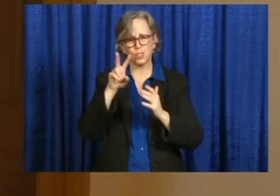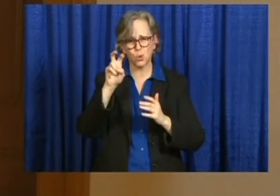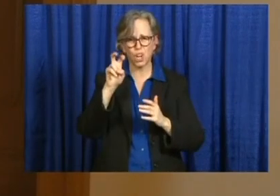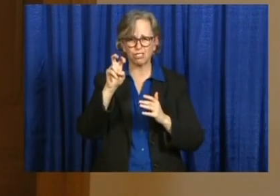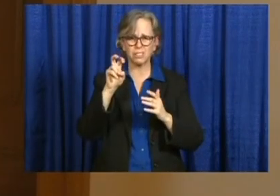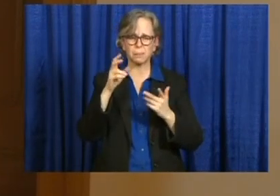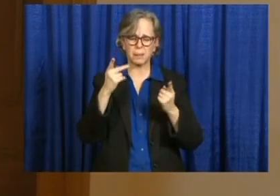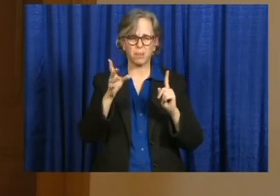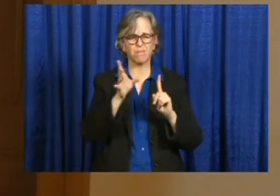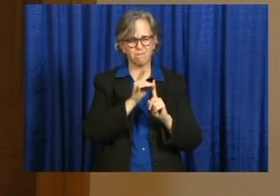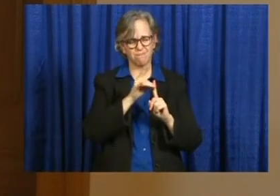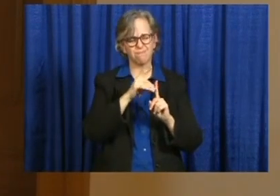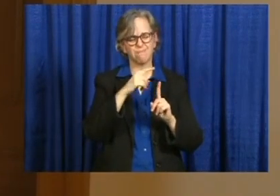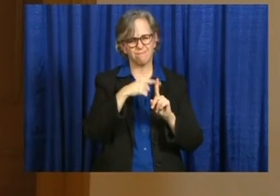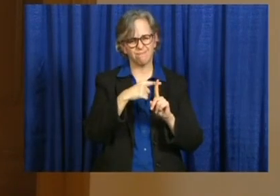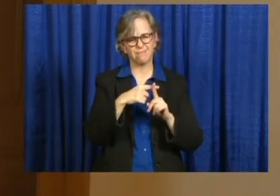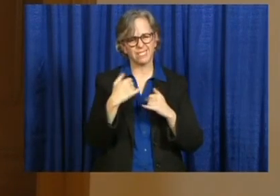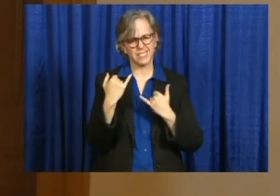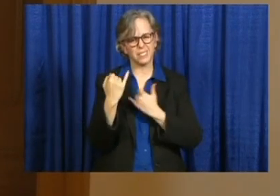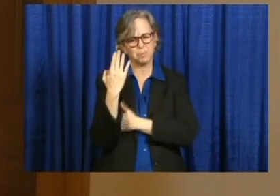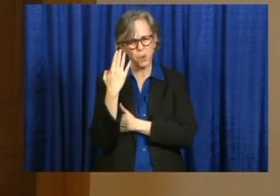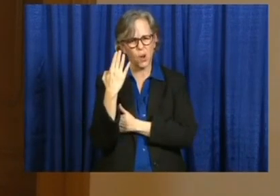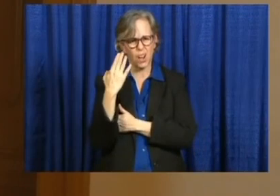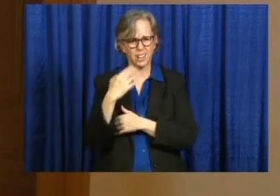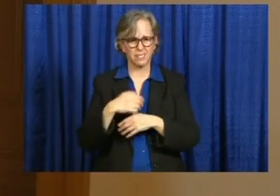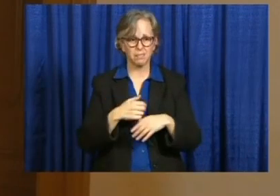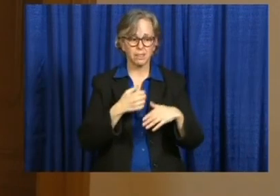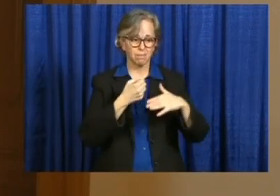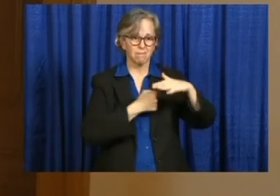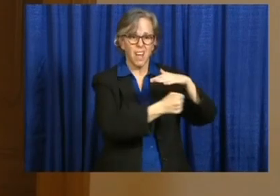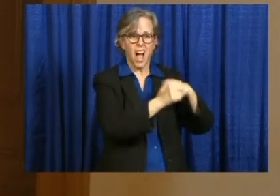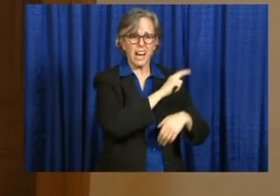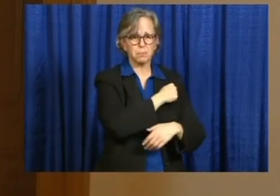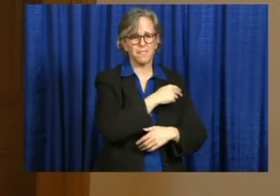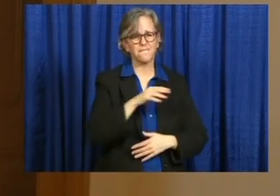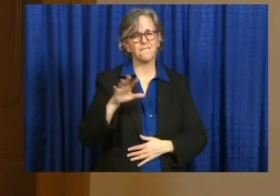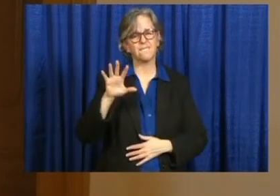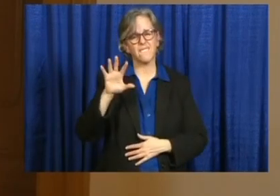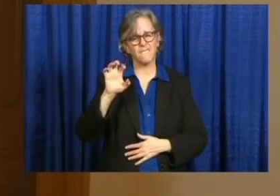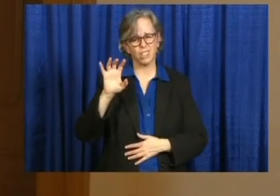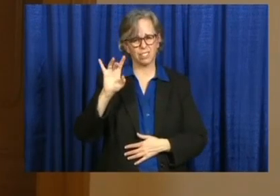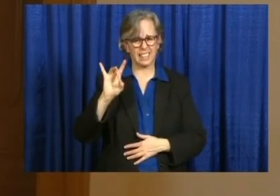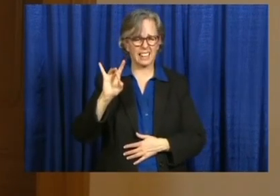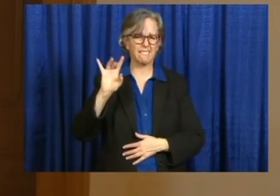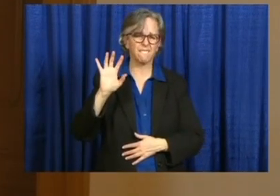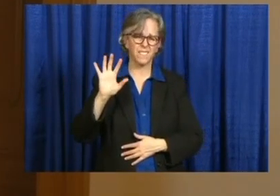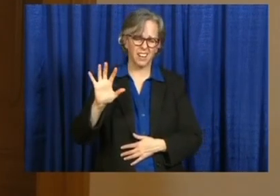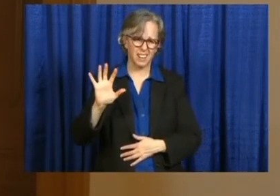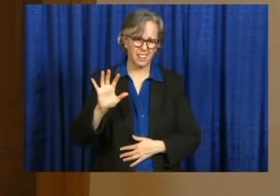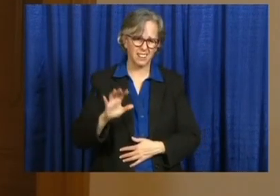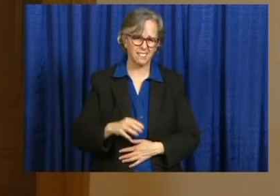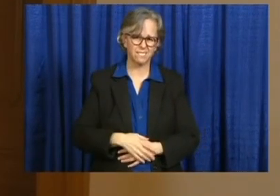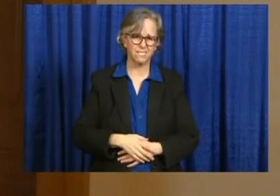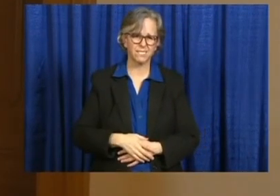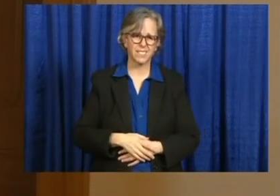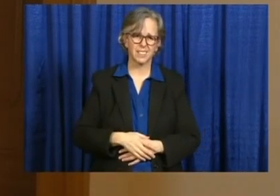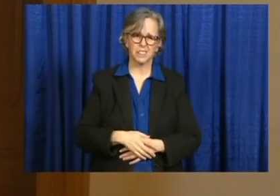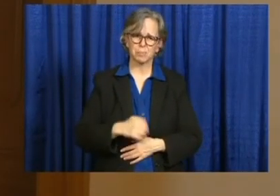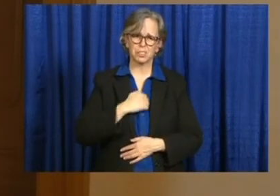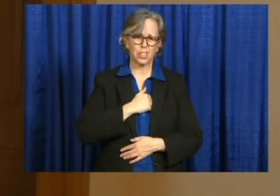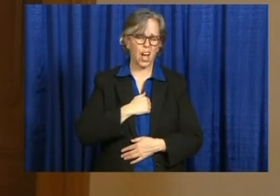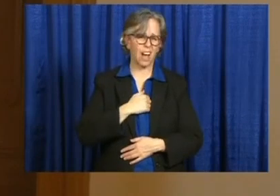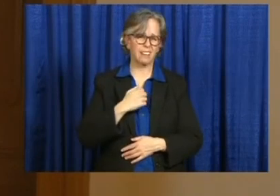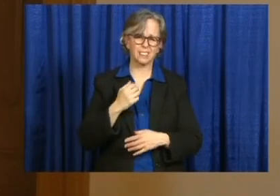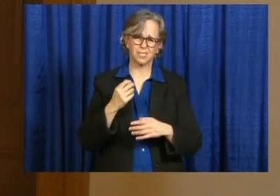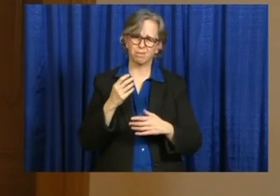morning. Our hospitalizations at 585. I'm sorry to say that we have 55